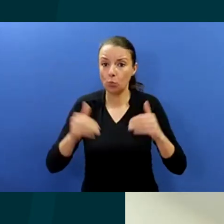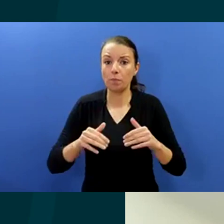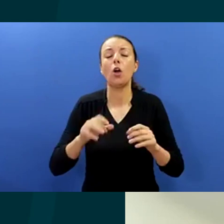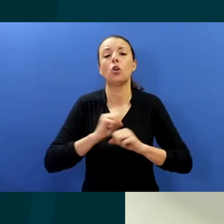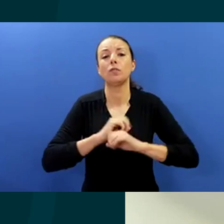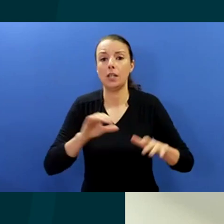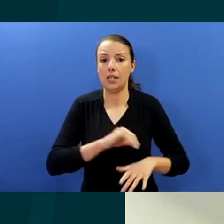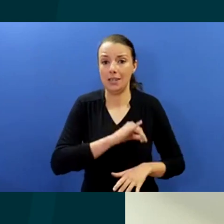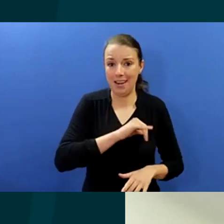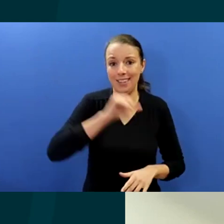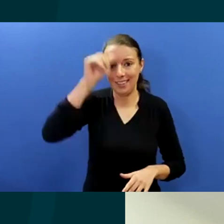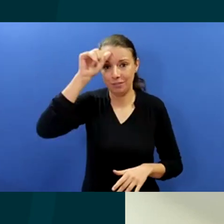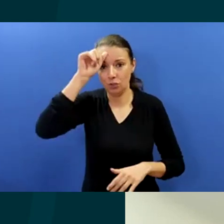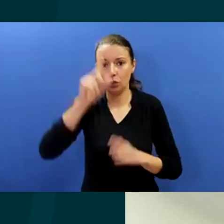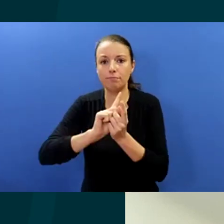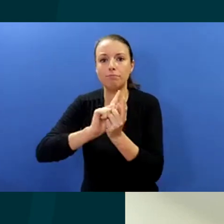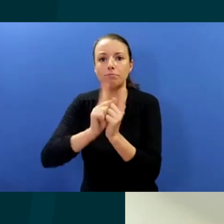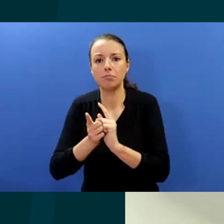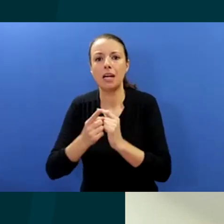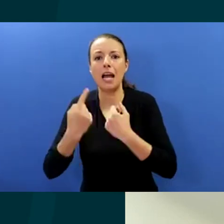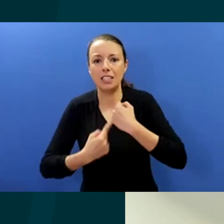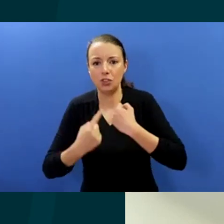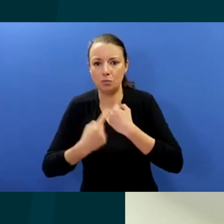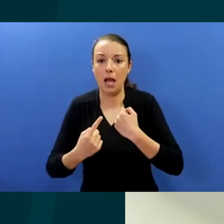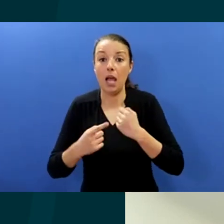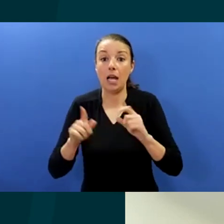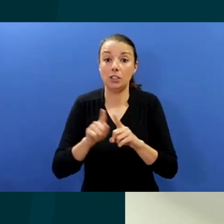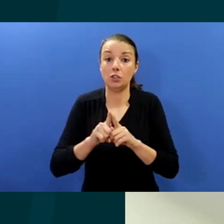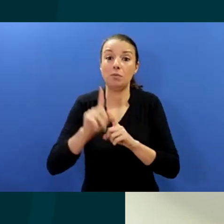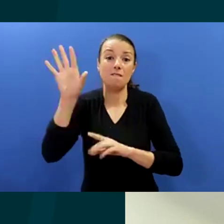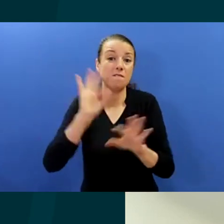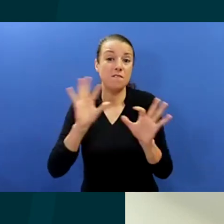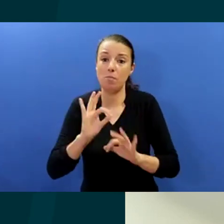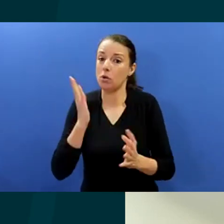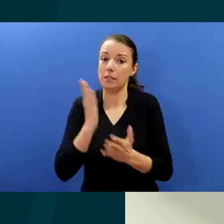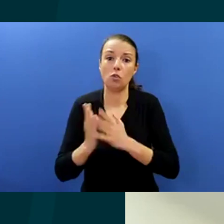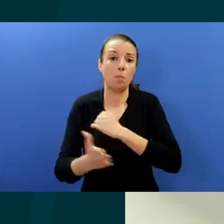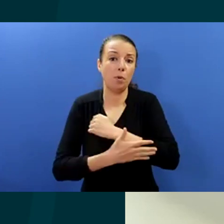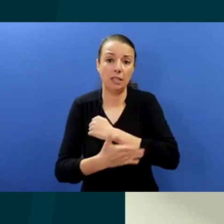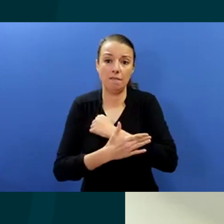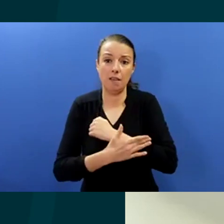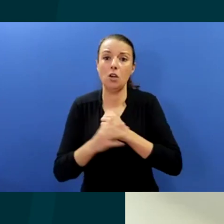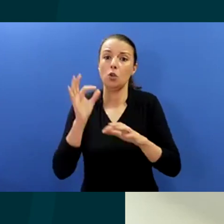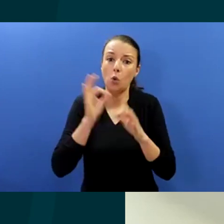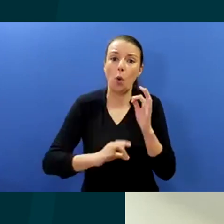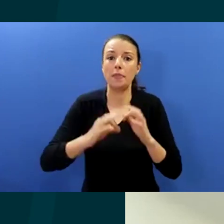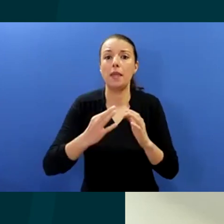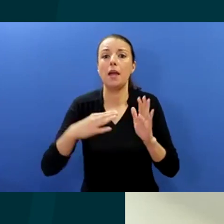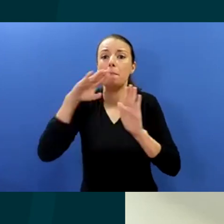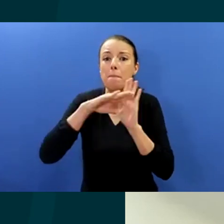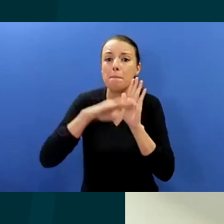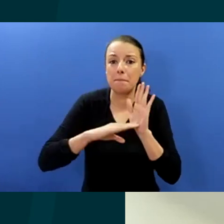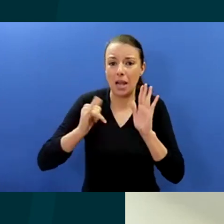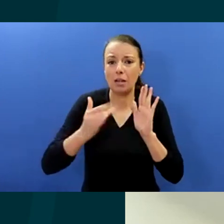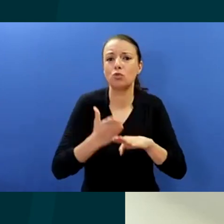done only by the criteria of their profile that I spoke to about. And I end up with the